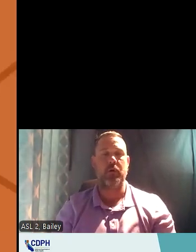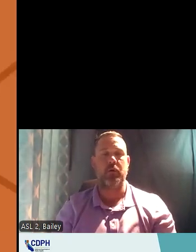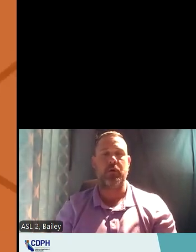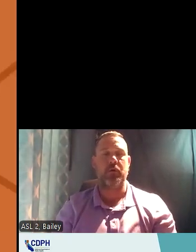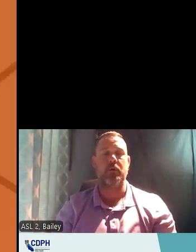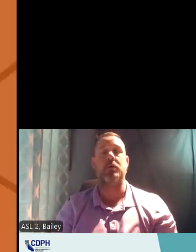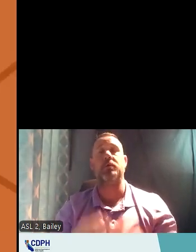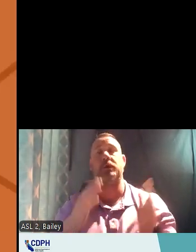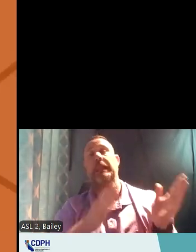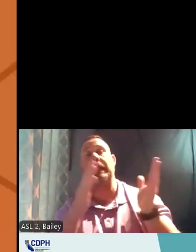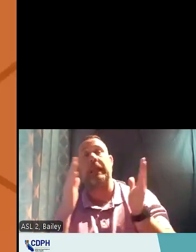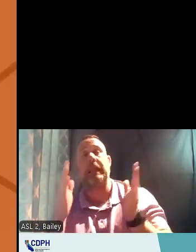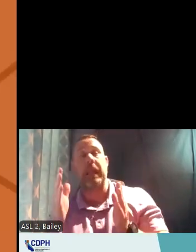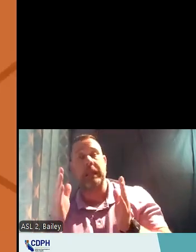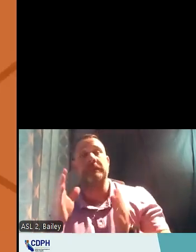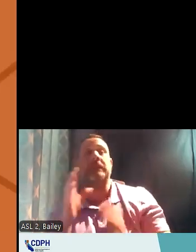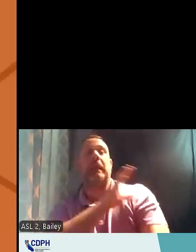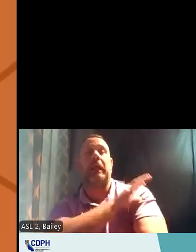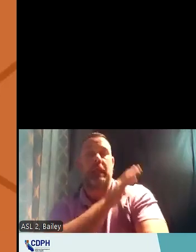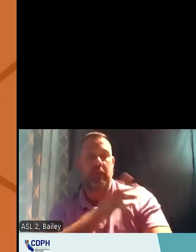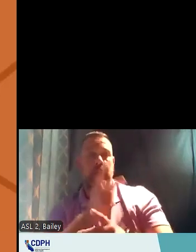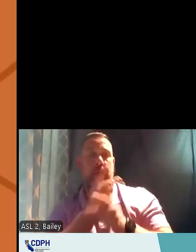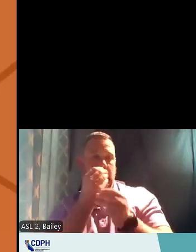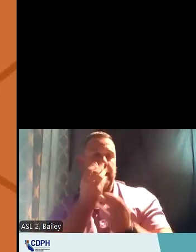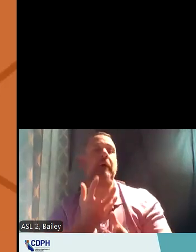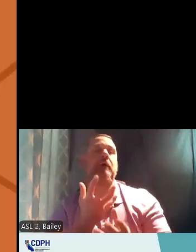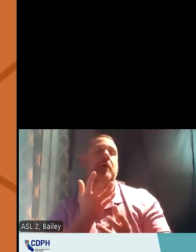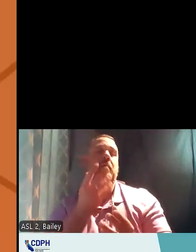And so next is our clinical and caregiving updates.